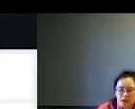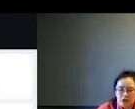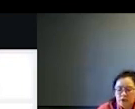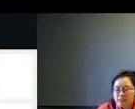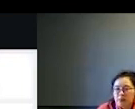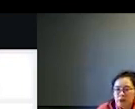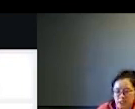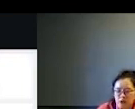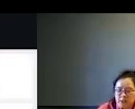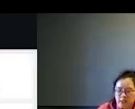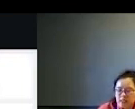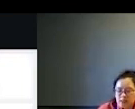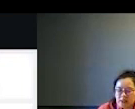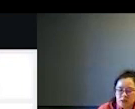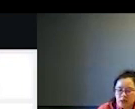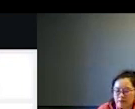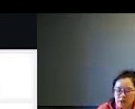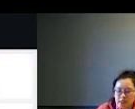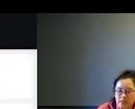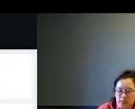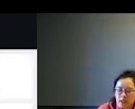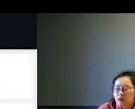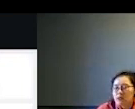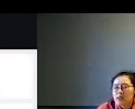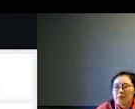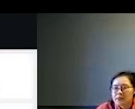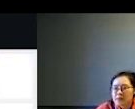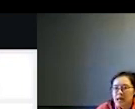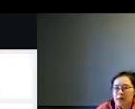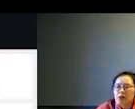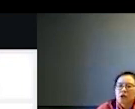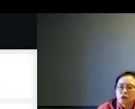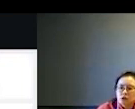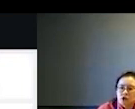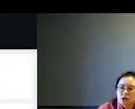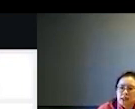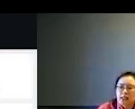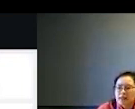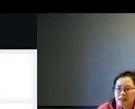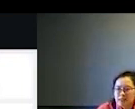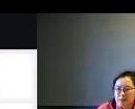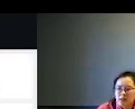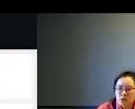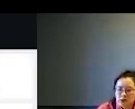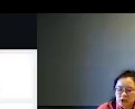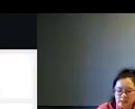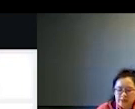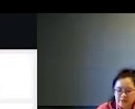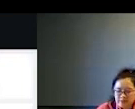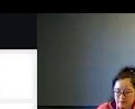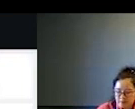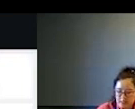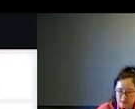others. So for example, here you can see activity we have conducted, including empathy map, user journey, insight statement,